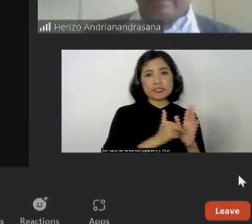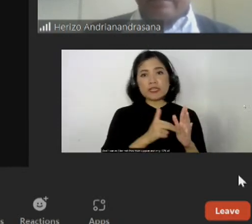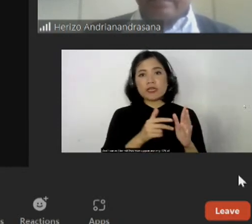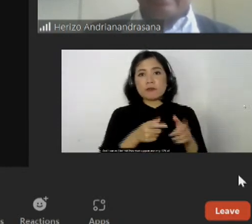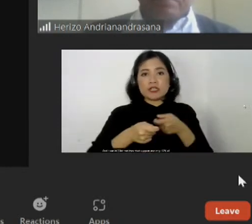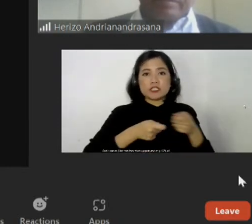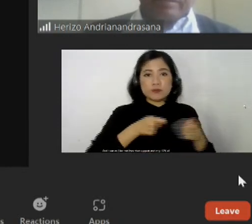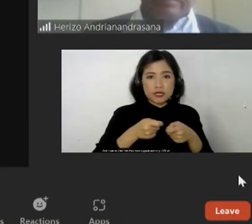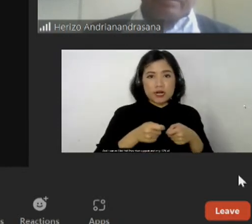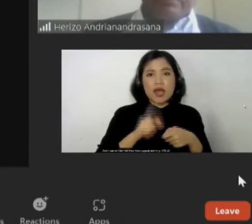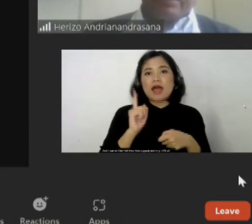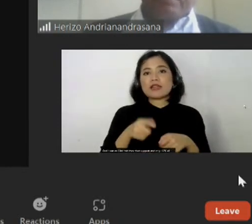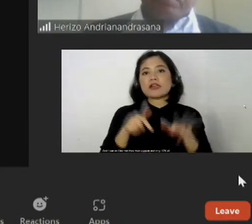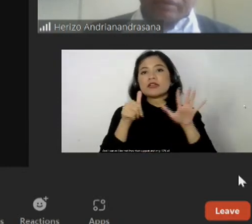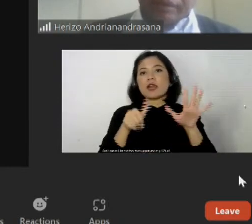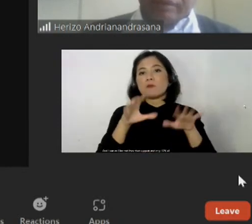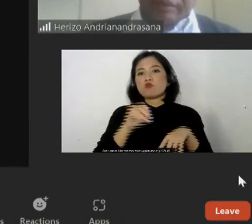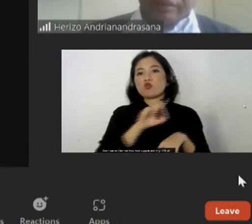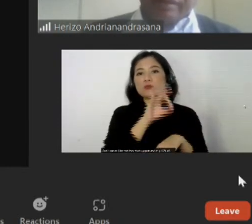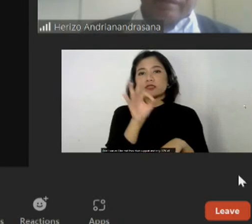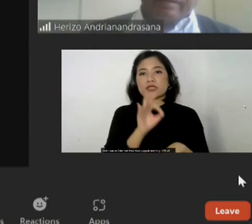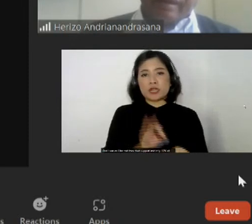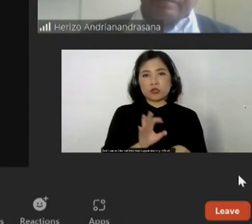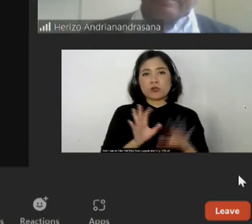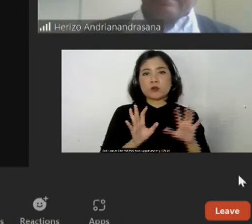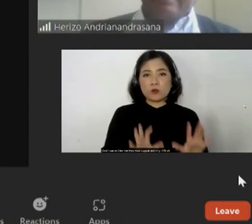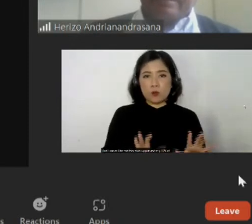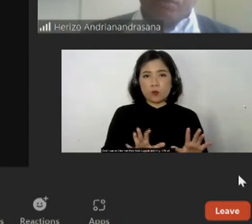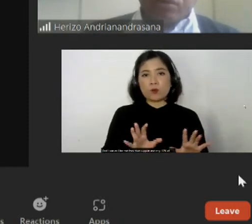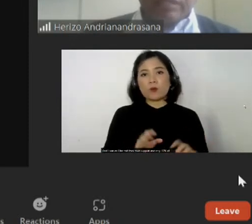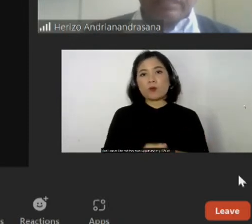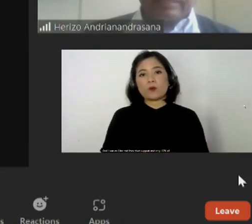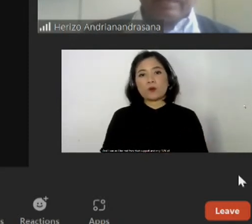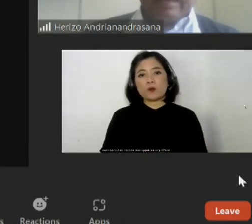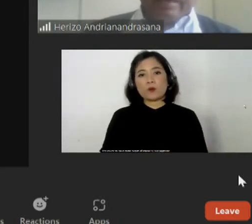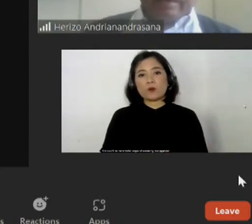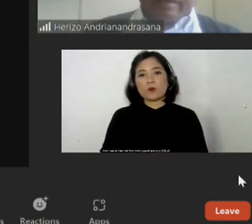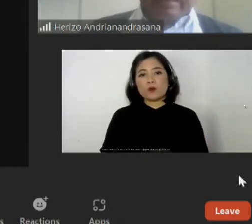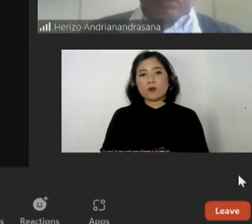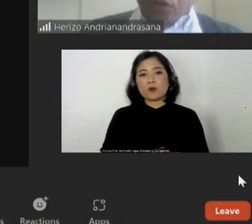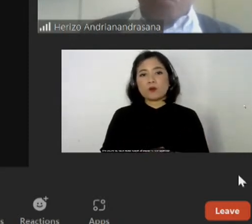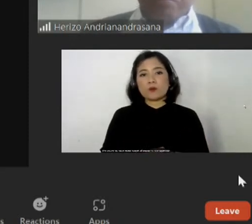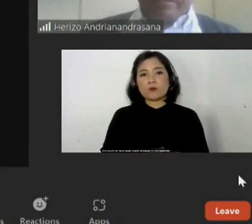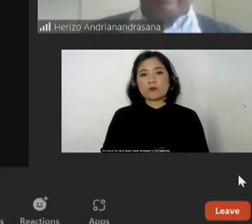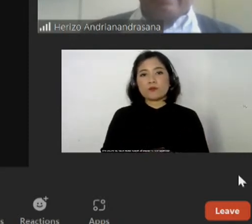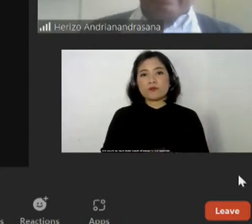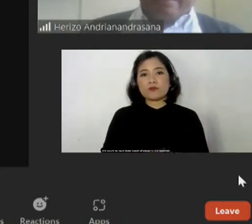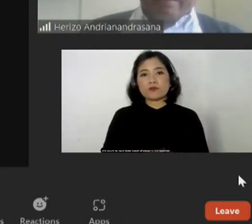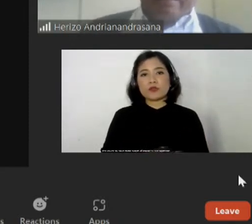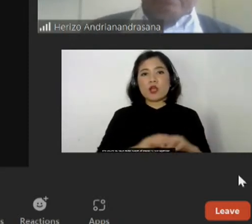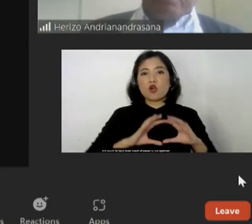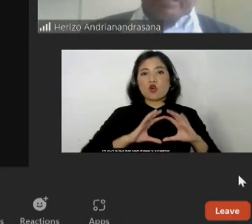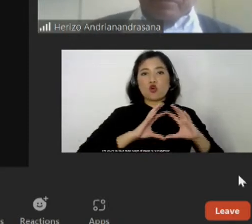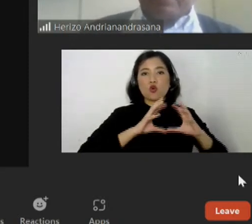across 60% of their protected lands and waters. And globally, the management